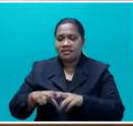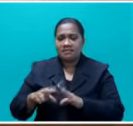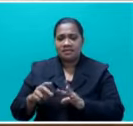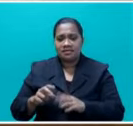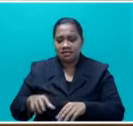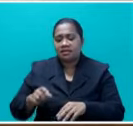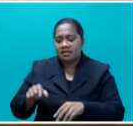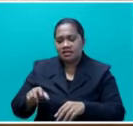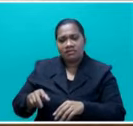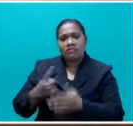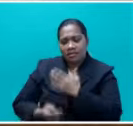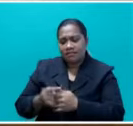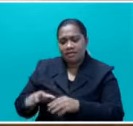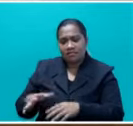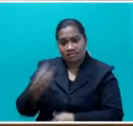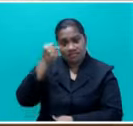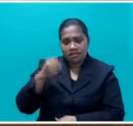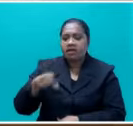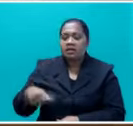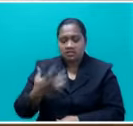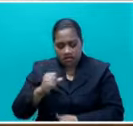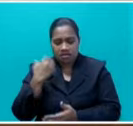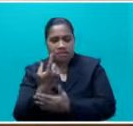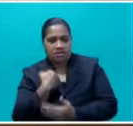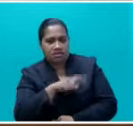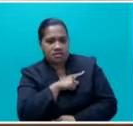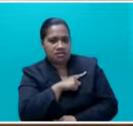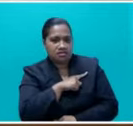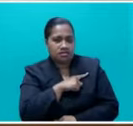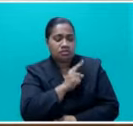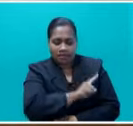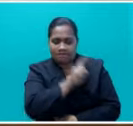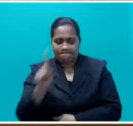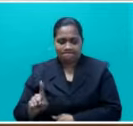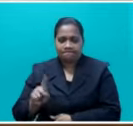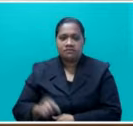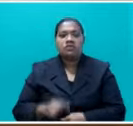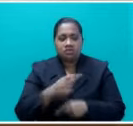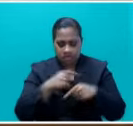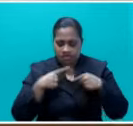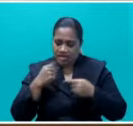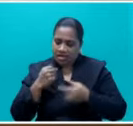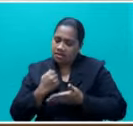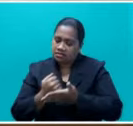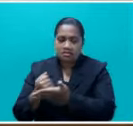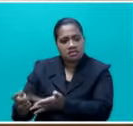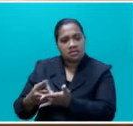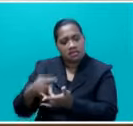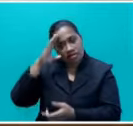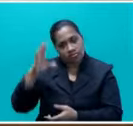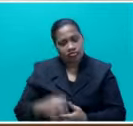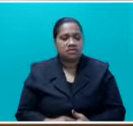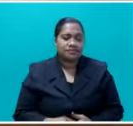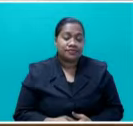We therefore established the PIDF as a medium to channel our assistance and assist other countries. In addition, Mr.